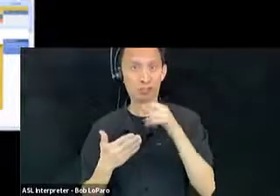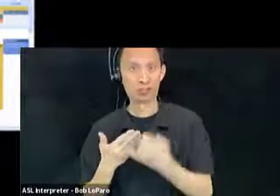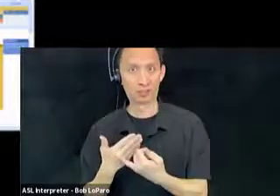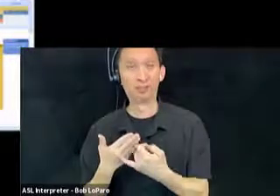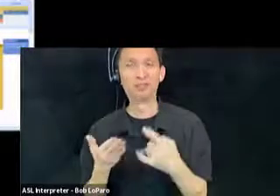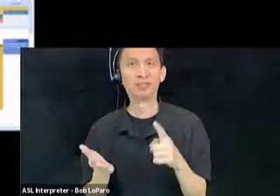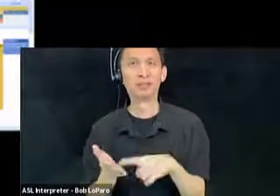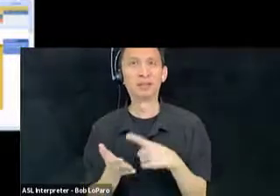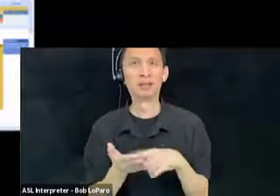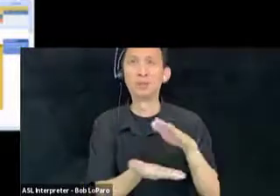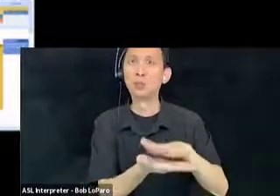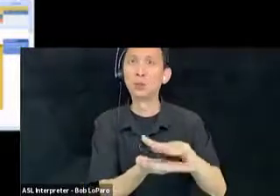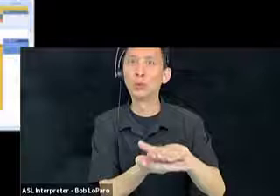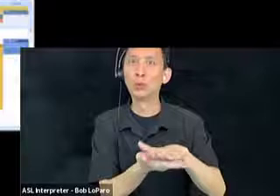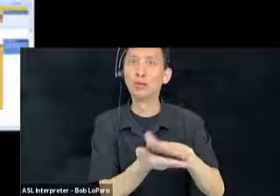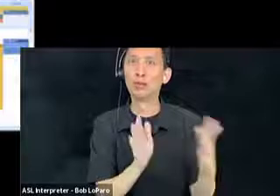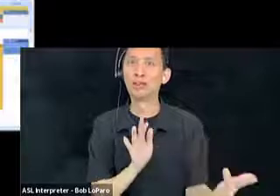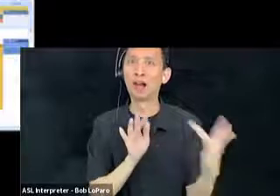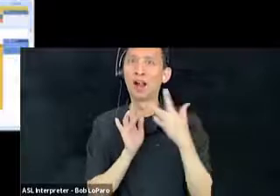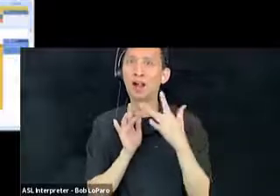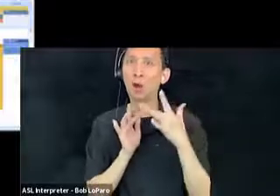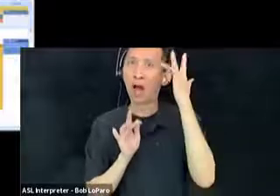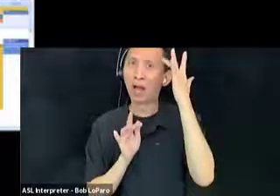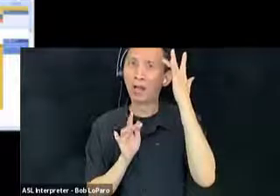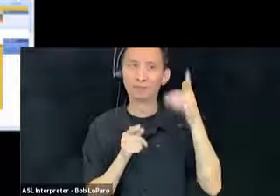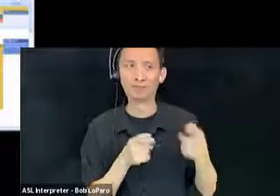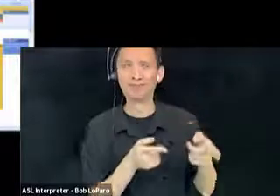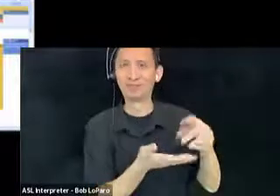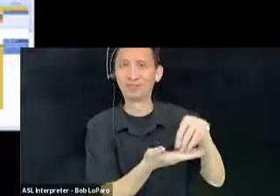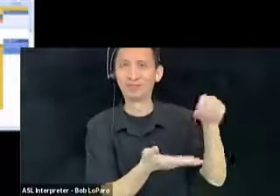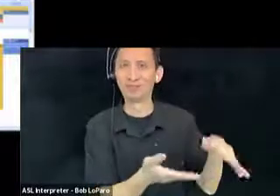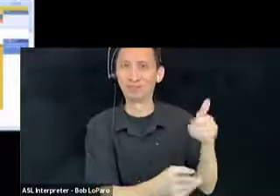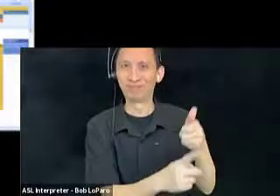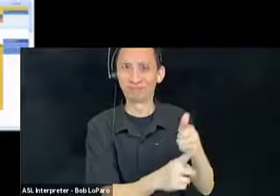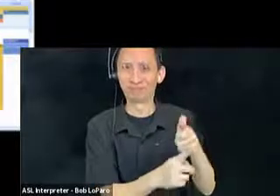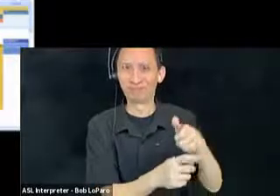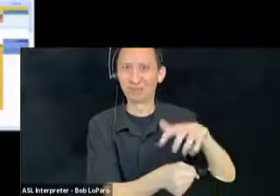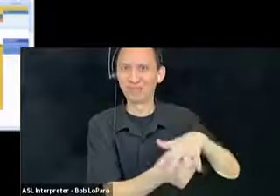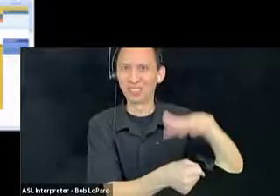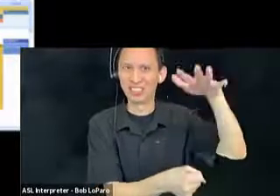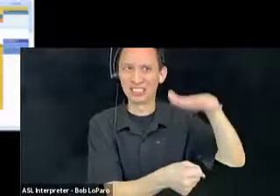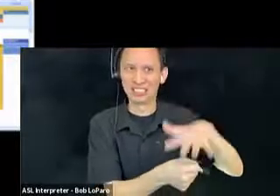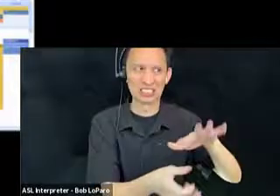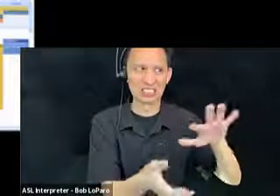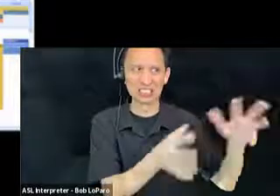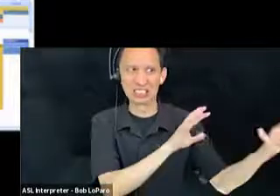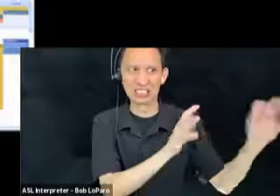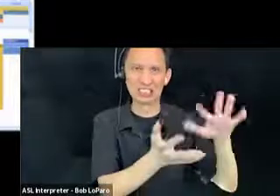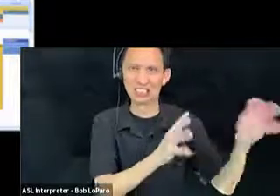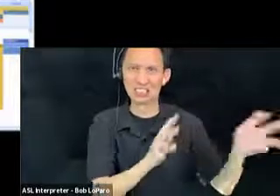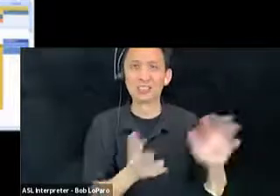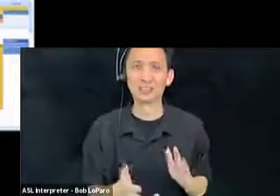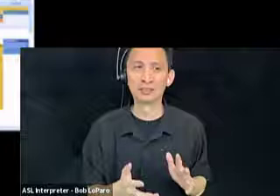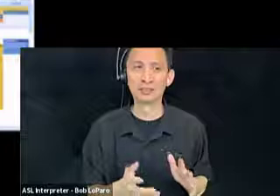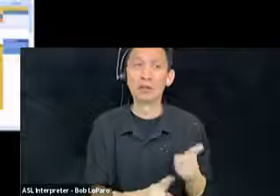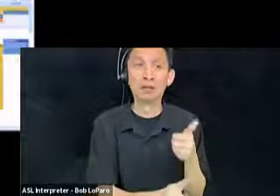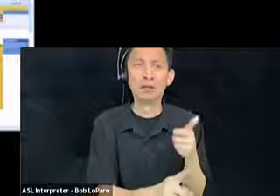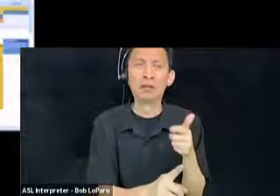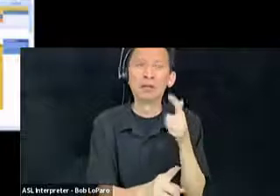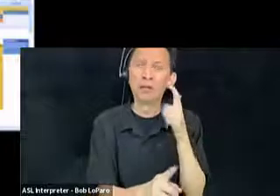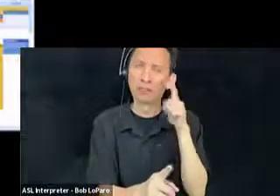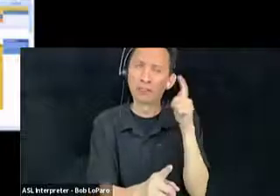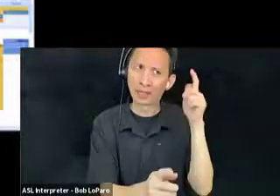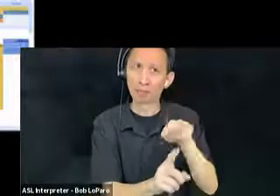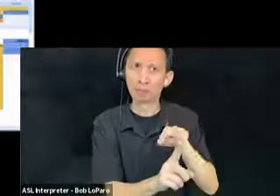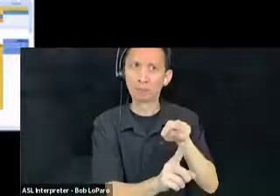behavior issue. And so many times it has to do with our kids are often dragged from one place to another or things